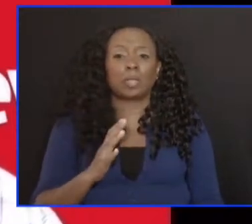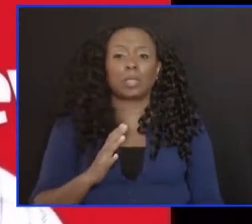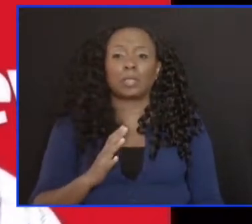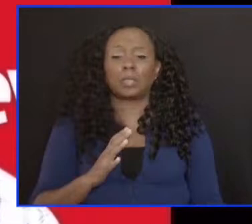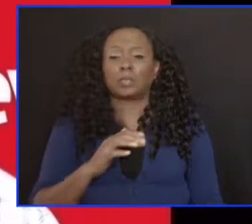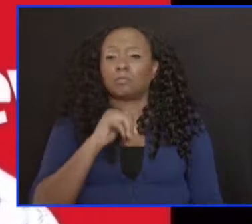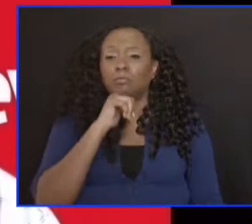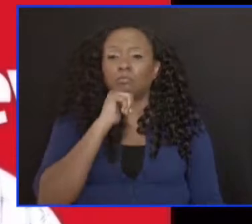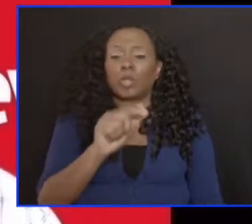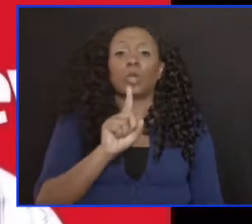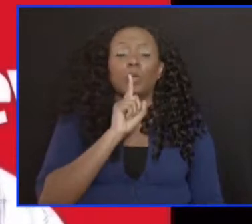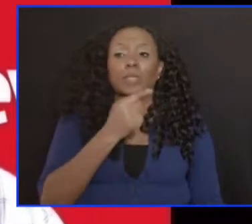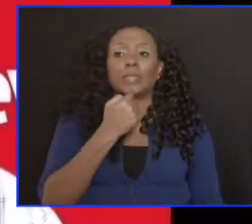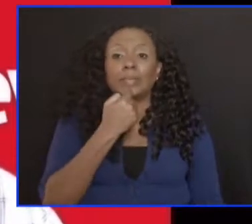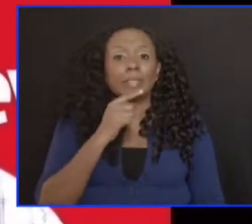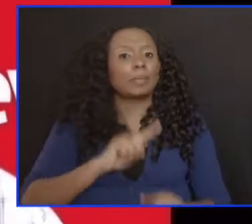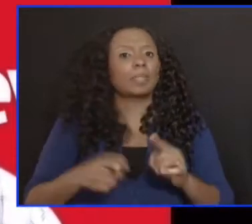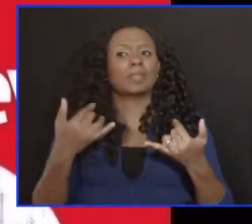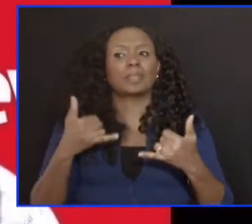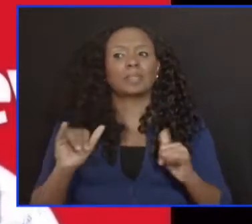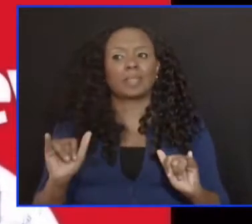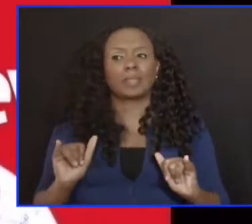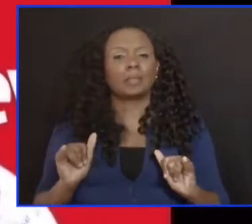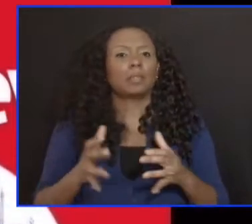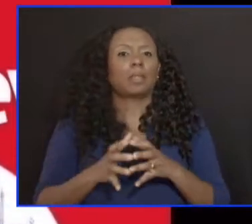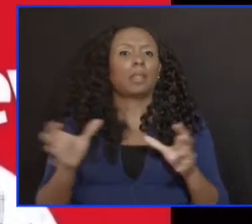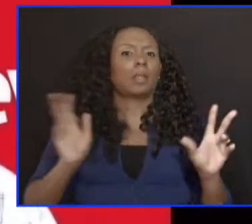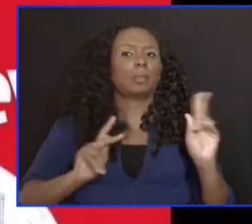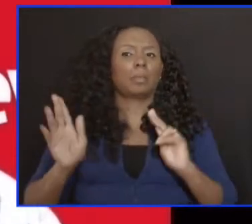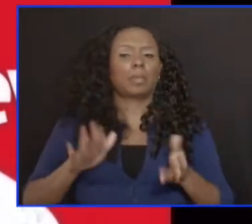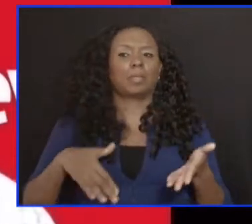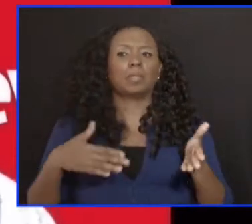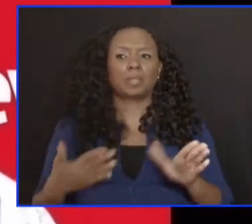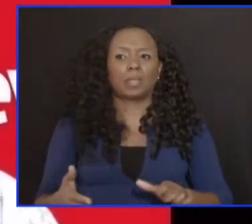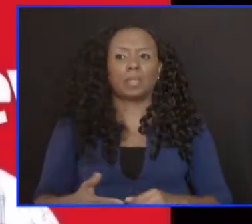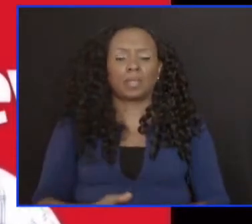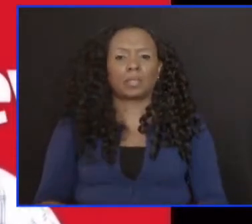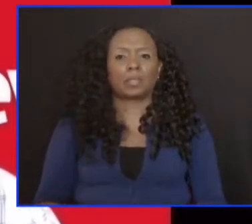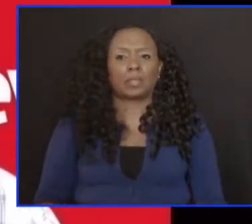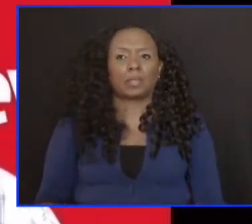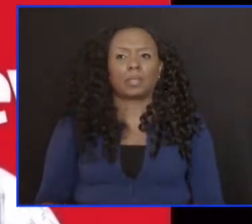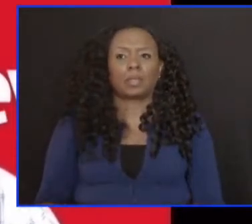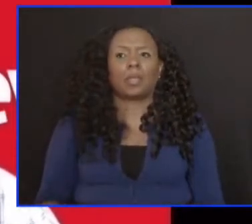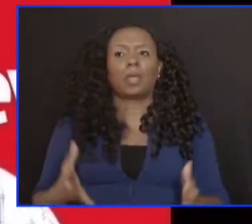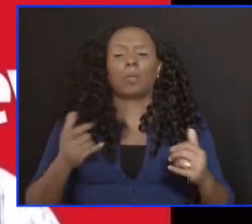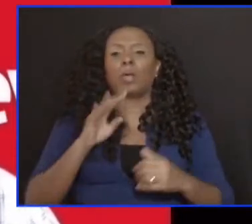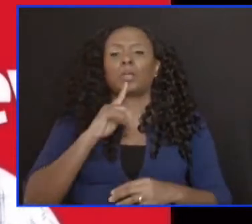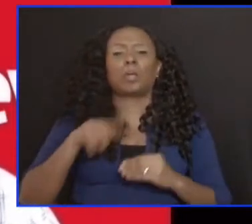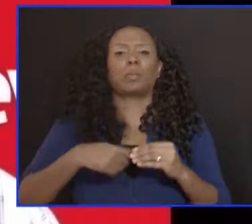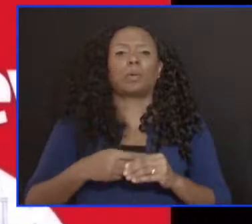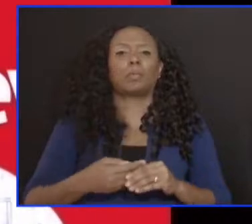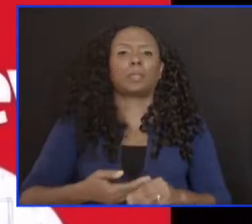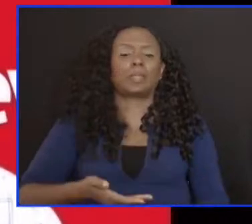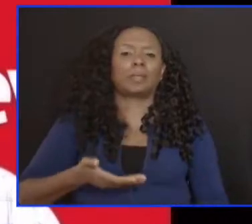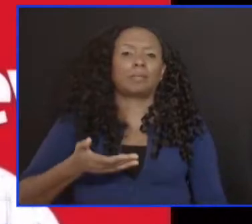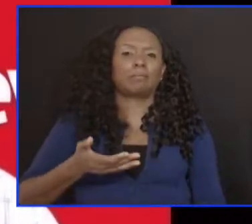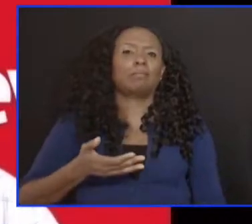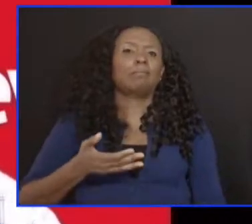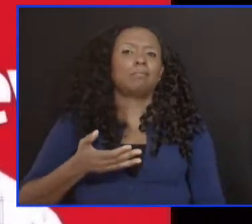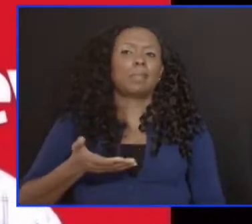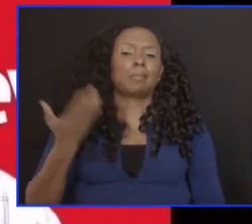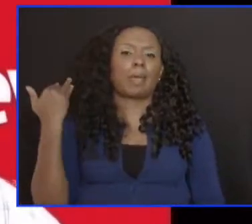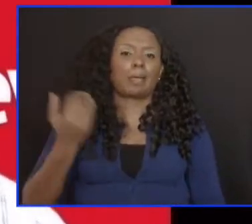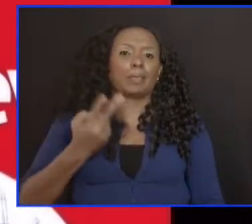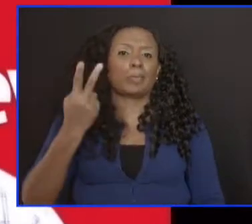given the number of deaths that we are seeing? And if you could confine your answer to the last 2 months